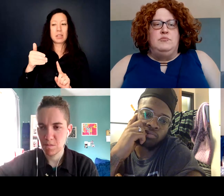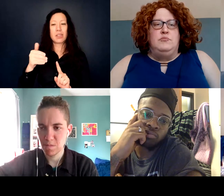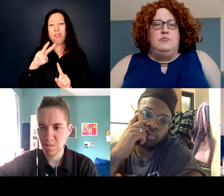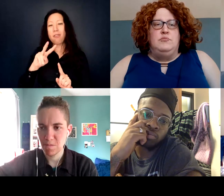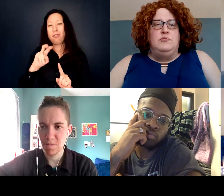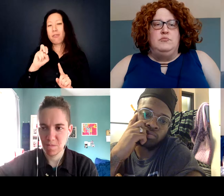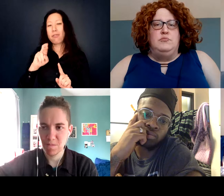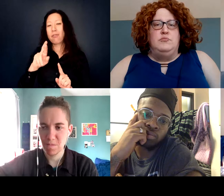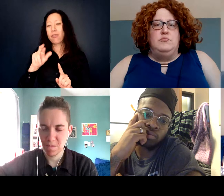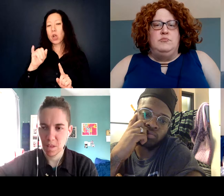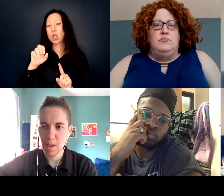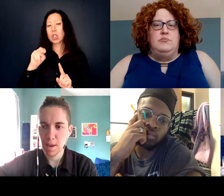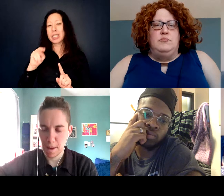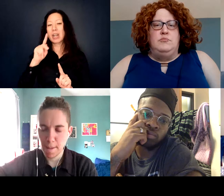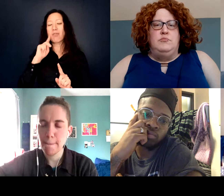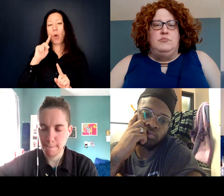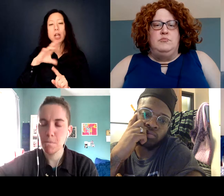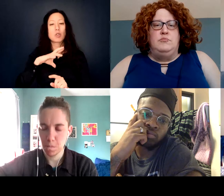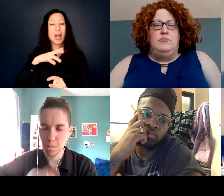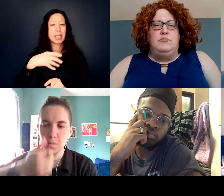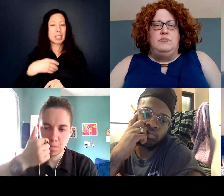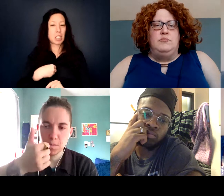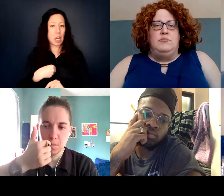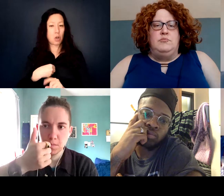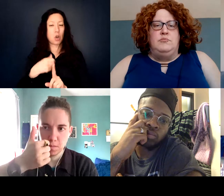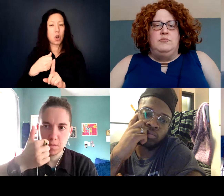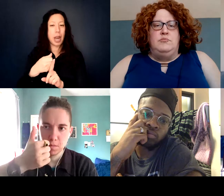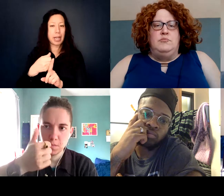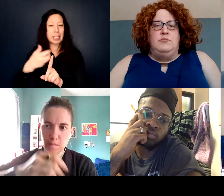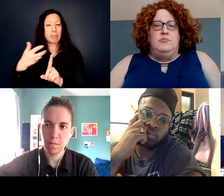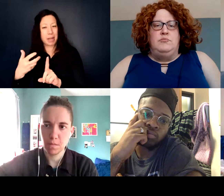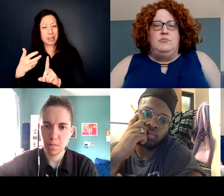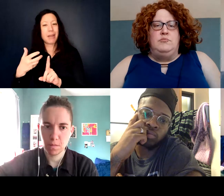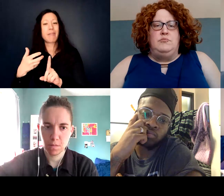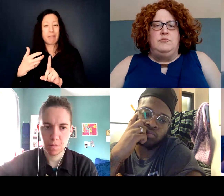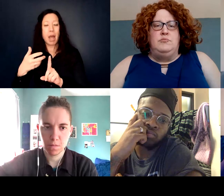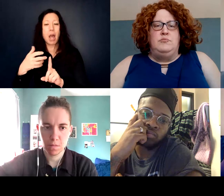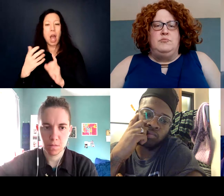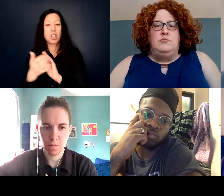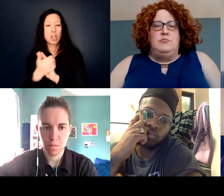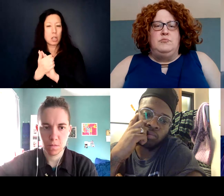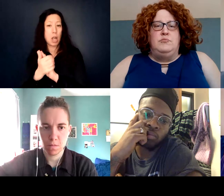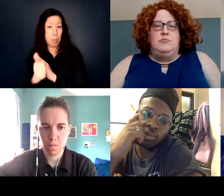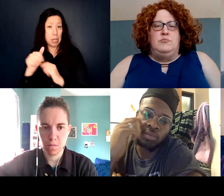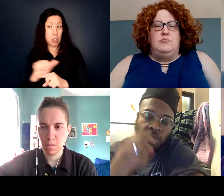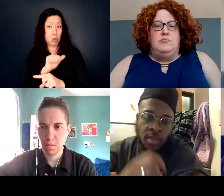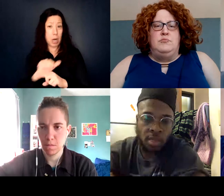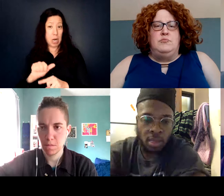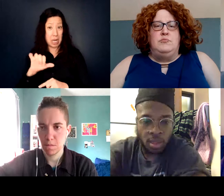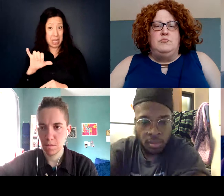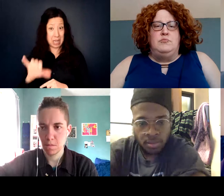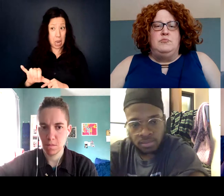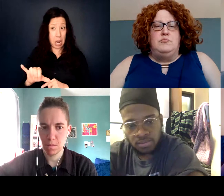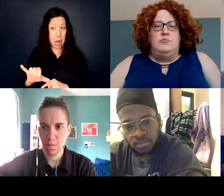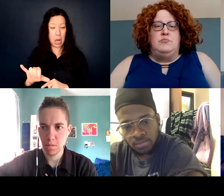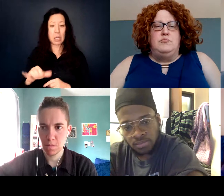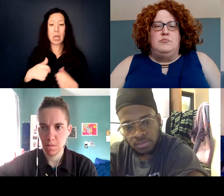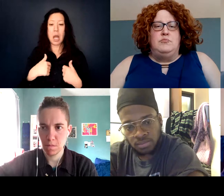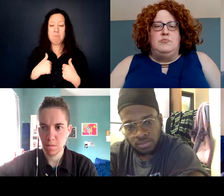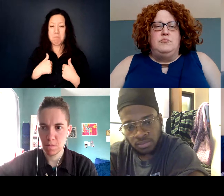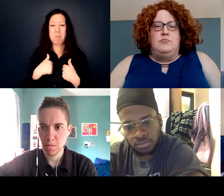transgender expansive competency training? So I think that's some things that I would want to know and would